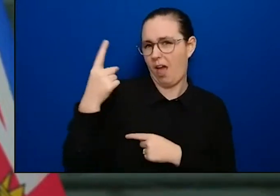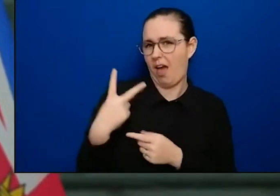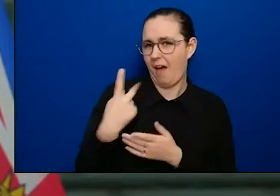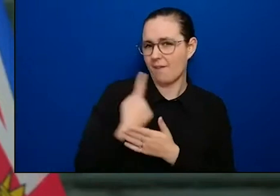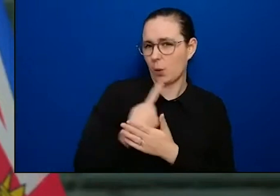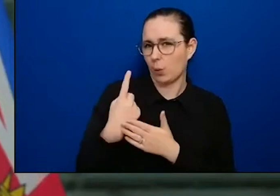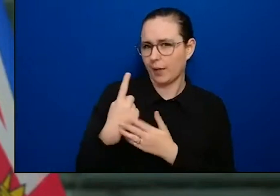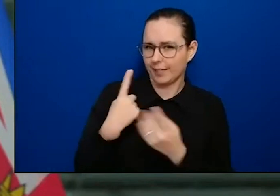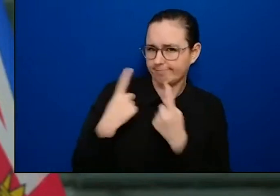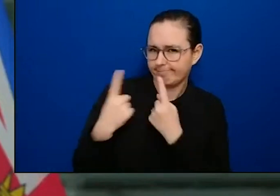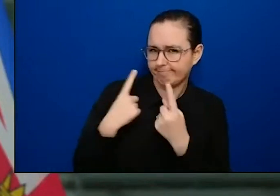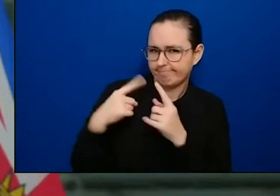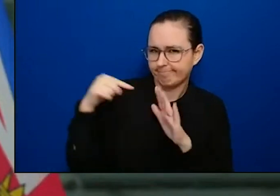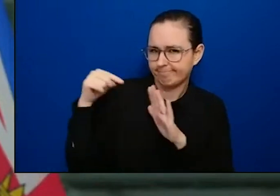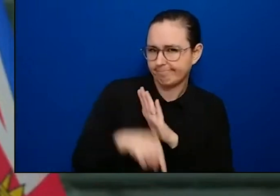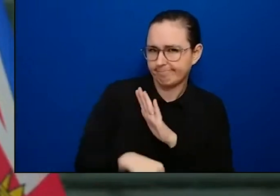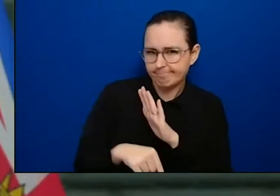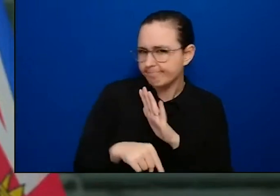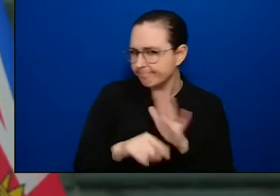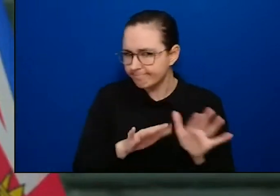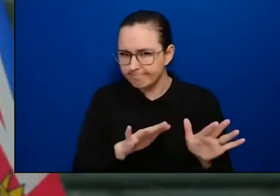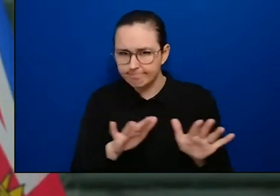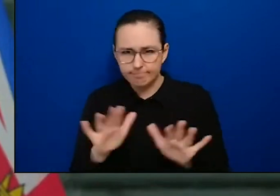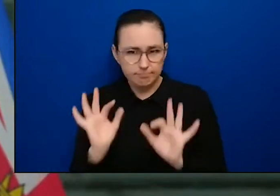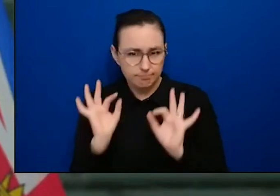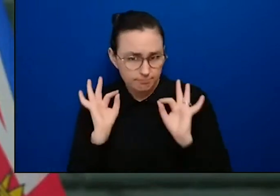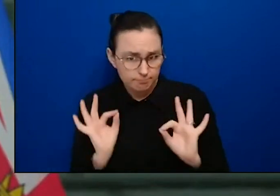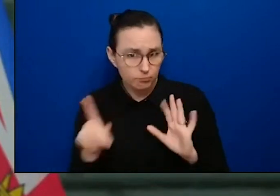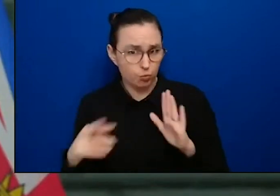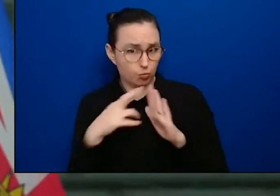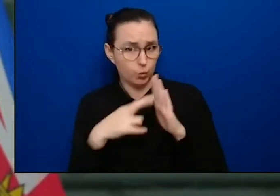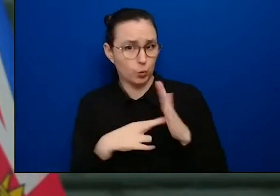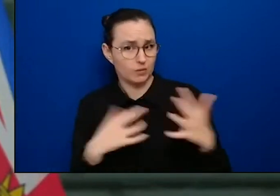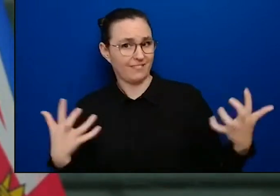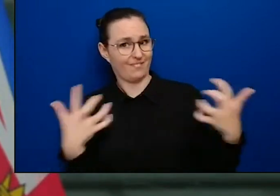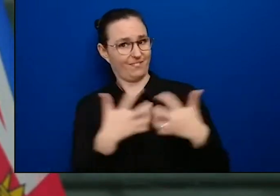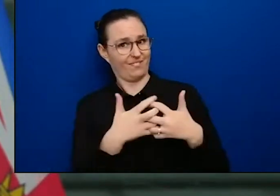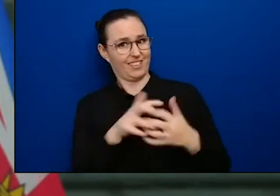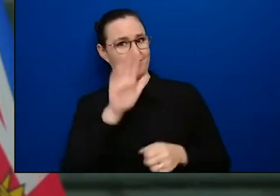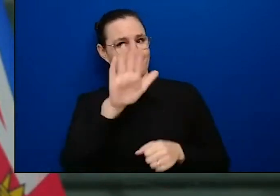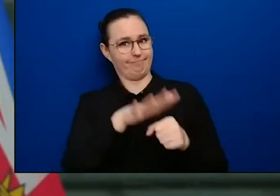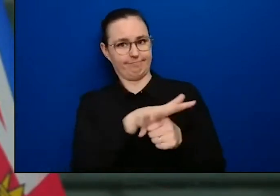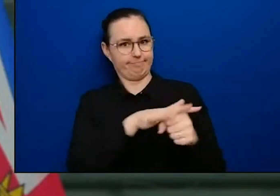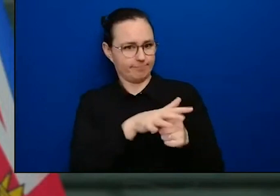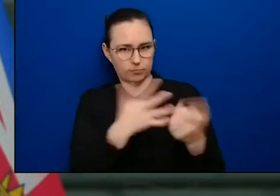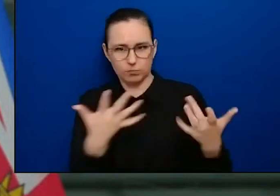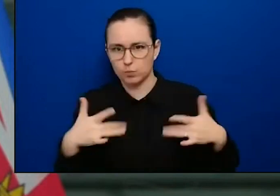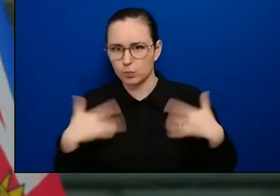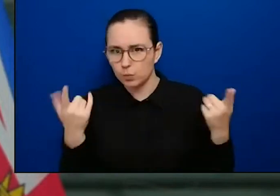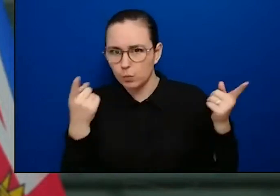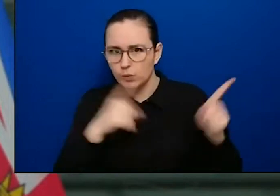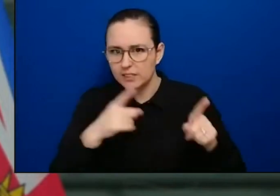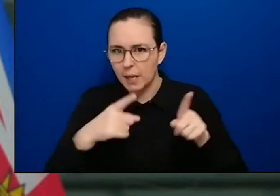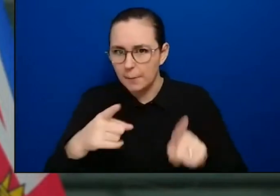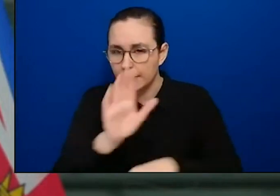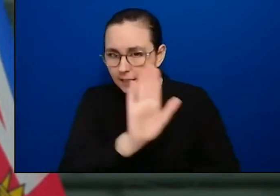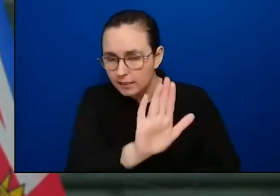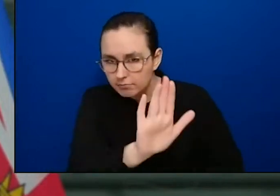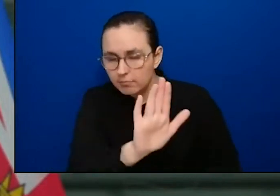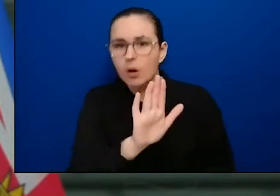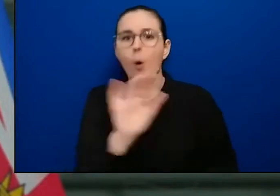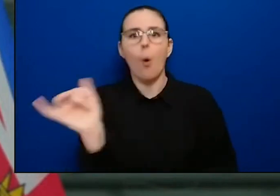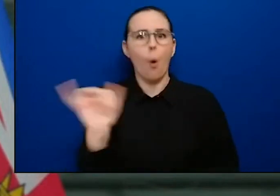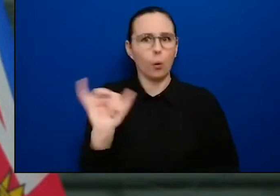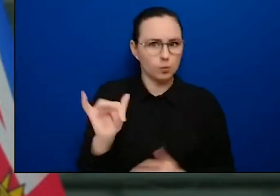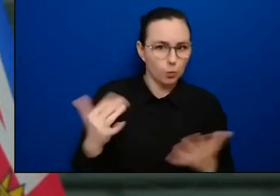are having restrictions that are commensurate with the risk in those areas, as well as the strain on the healthcare system.